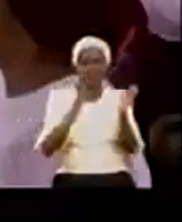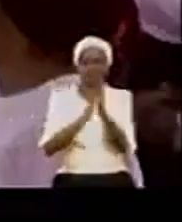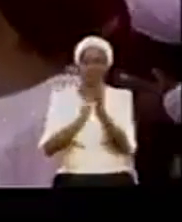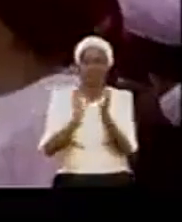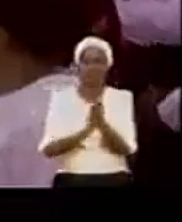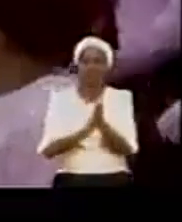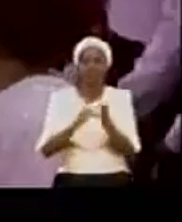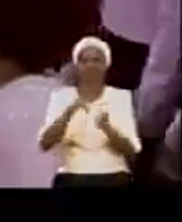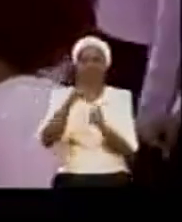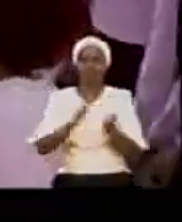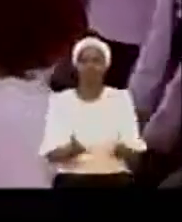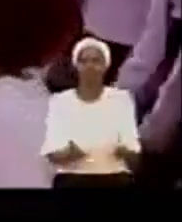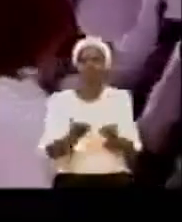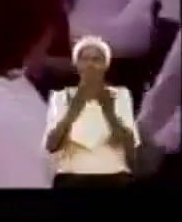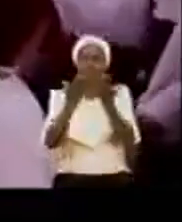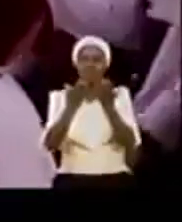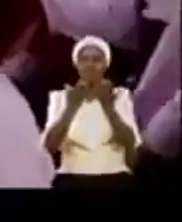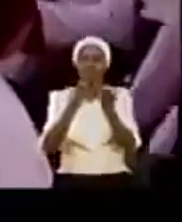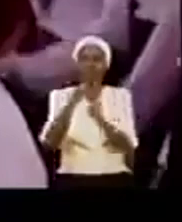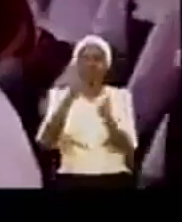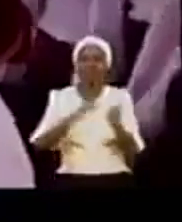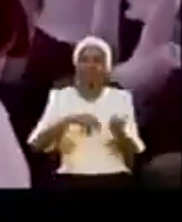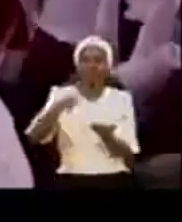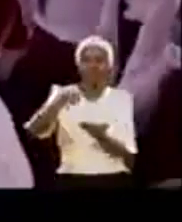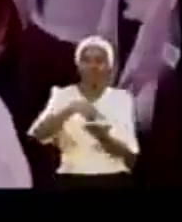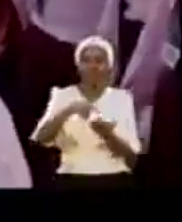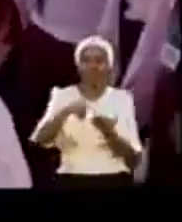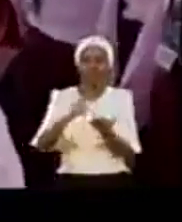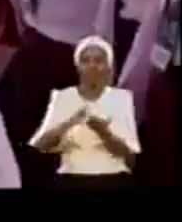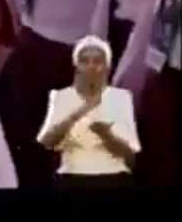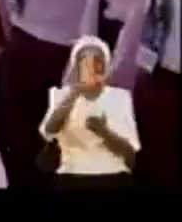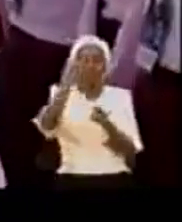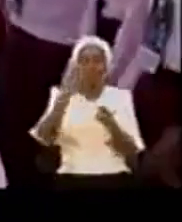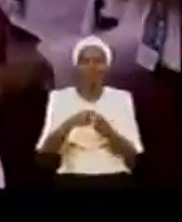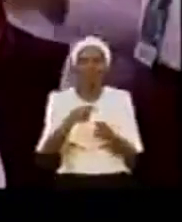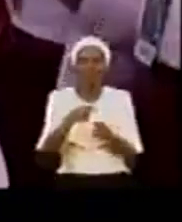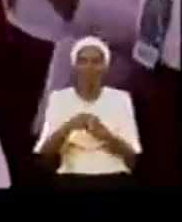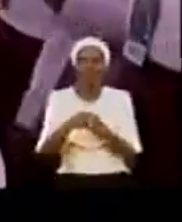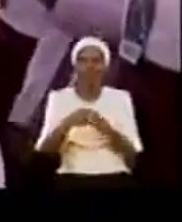breakthrough when I pray, breakthrough when I shout. You are.